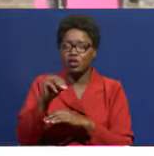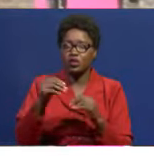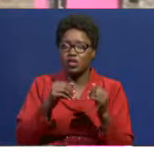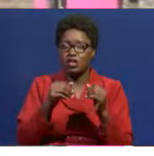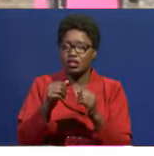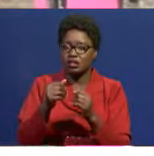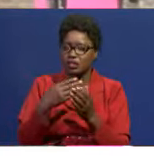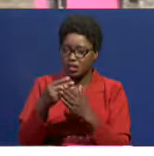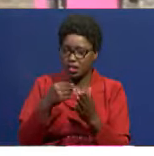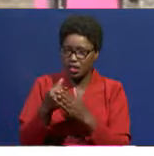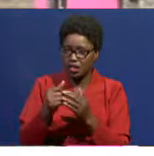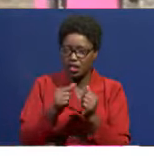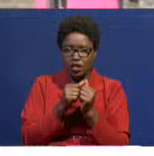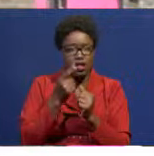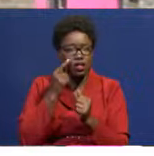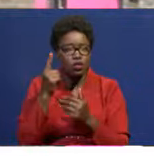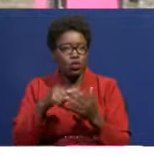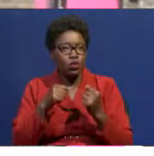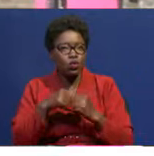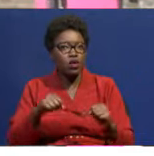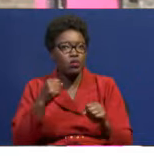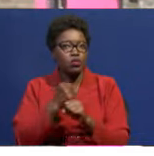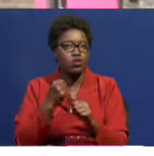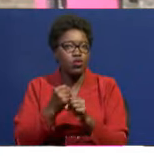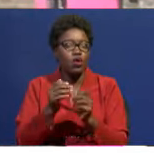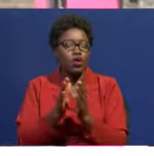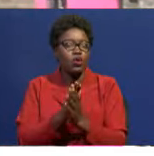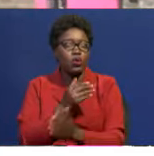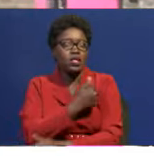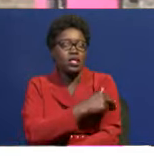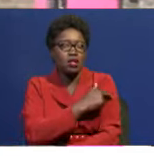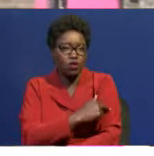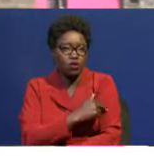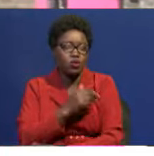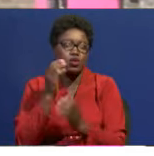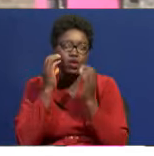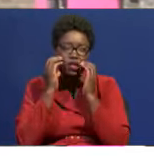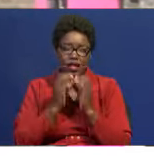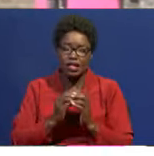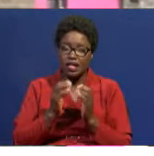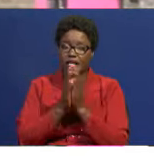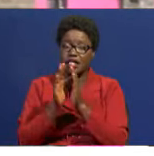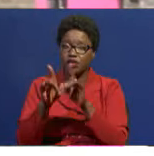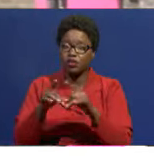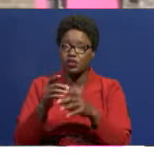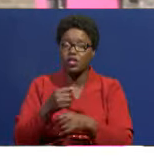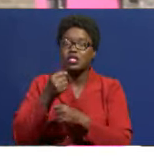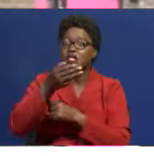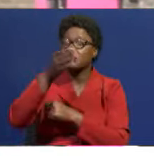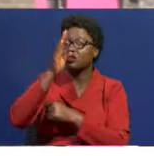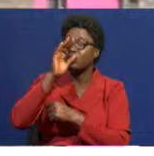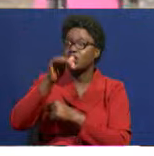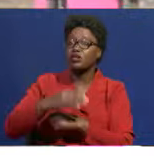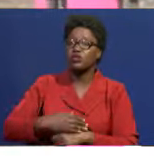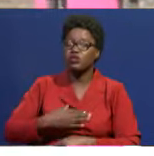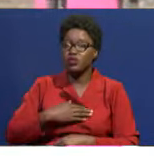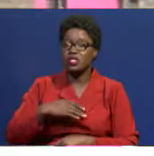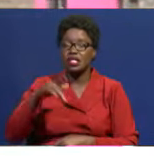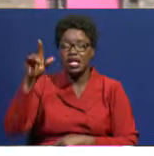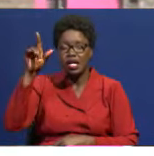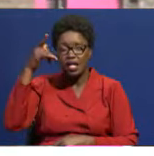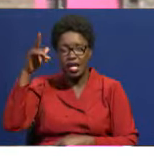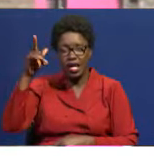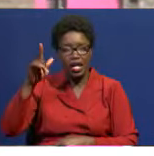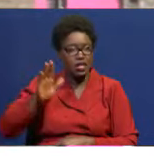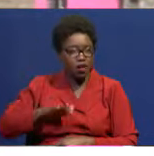together and then see what you are able to do with the KNH, and we also trusting God that we should also be able to visit our Langata